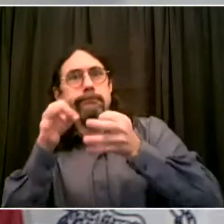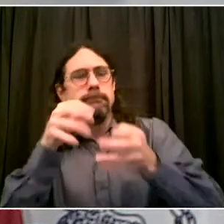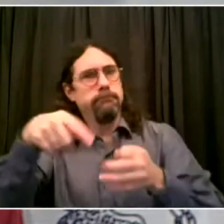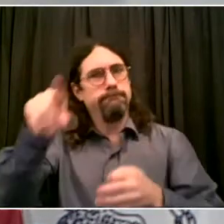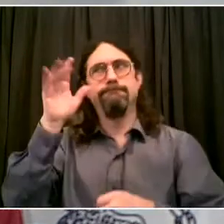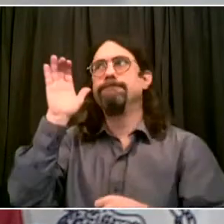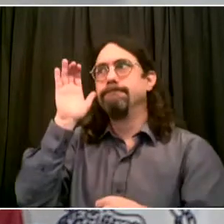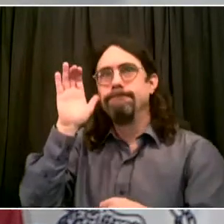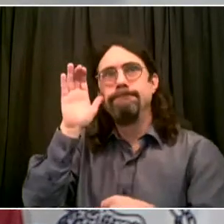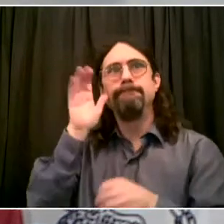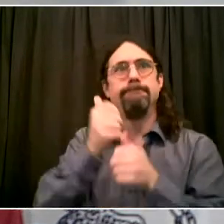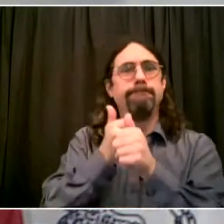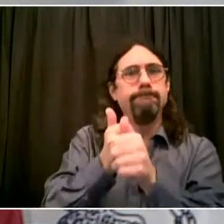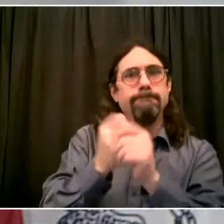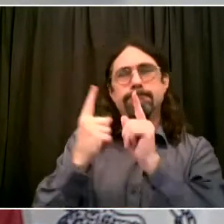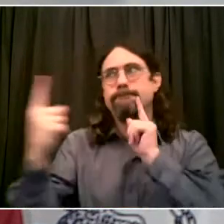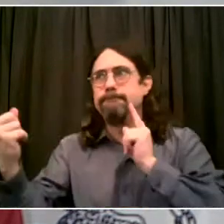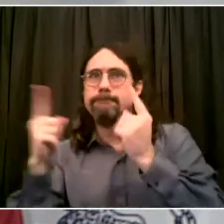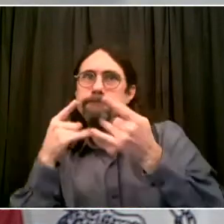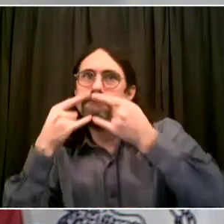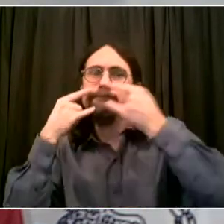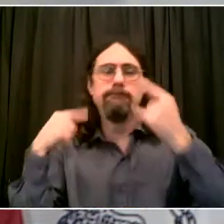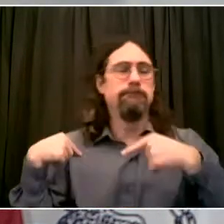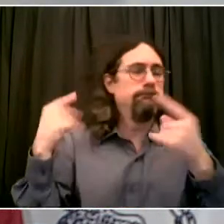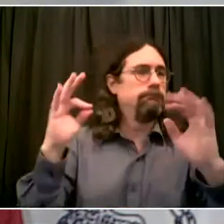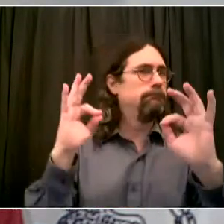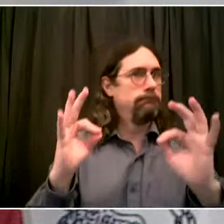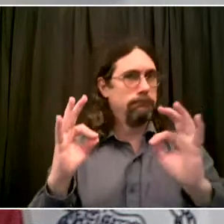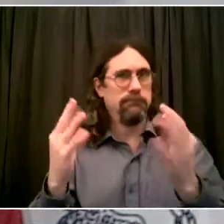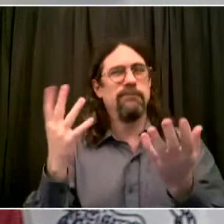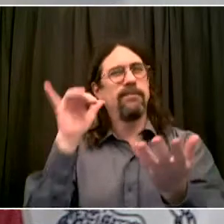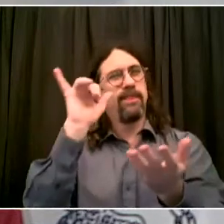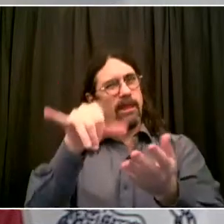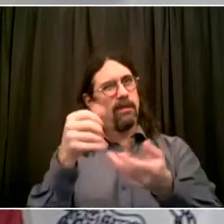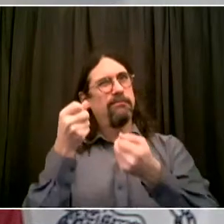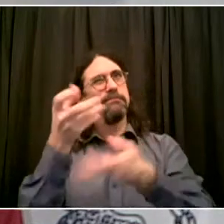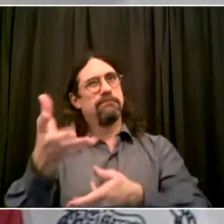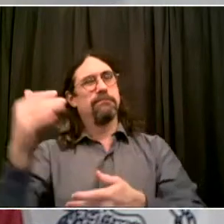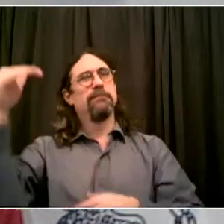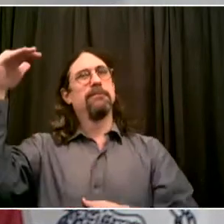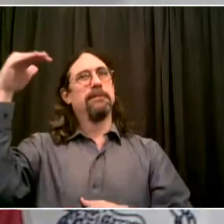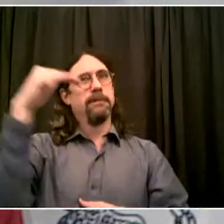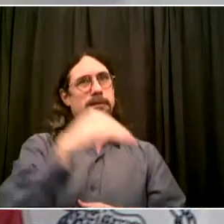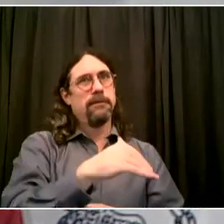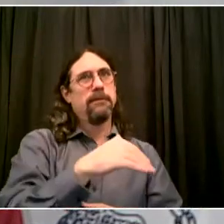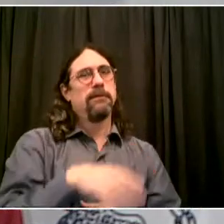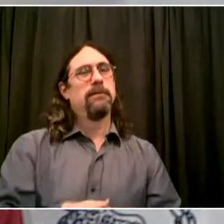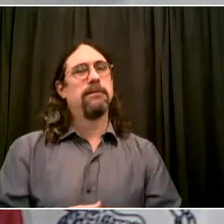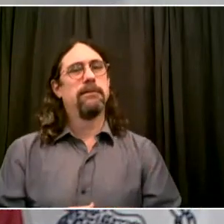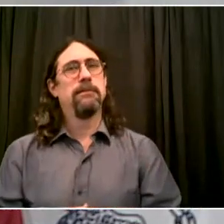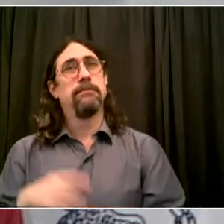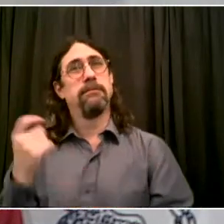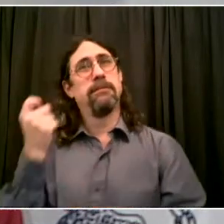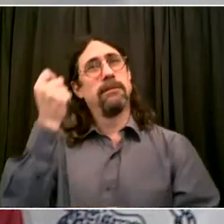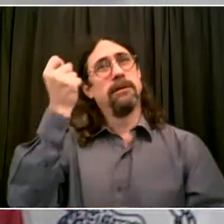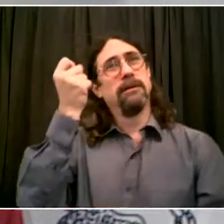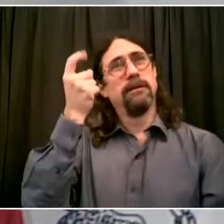But we also know we're a really tough place in terms of just how many people are here, the density of this